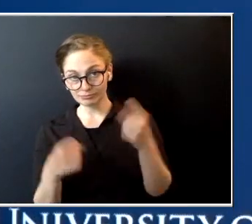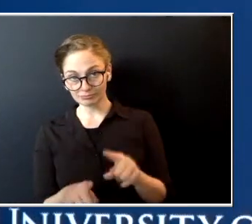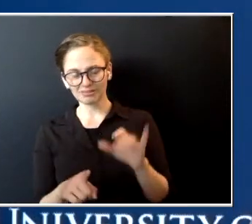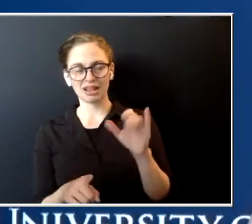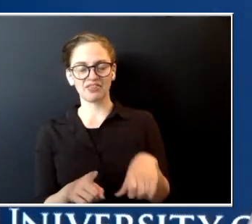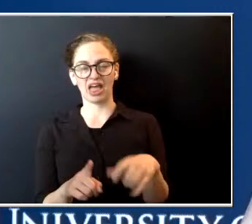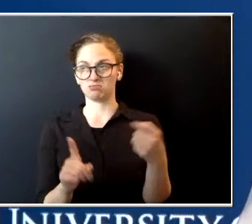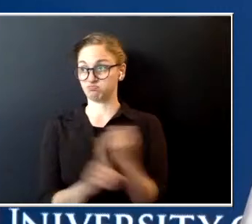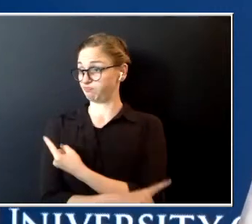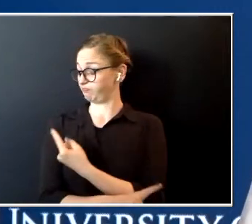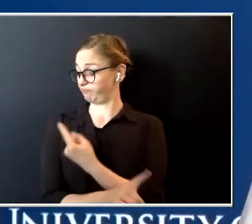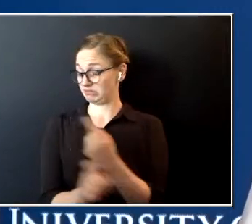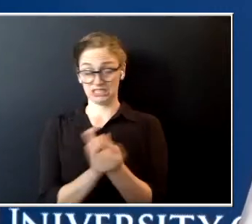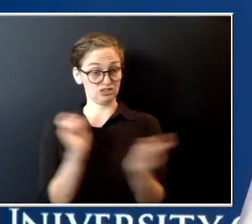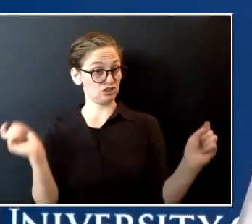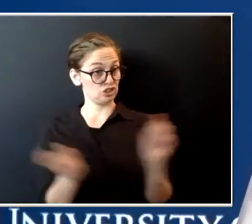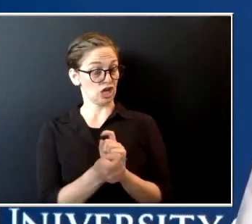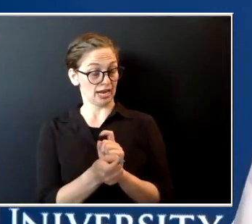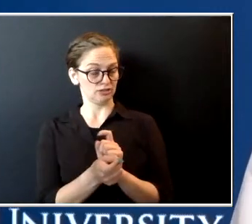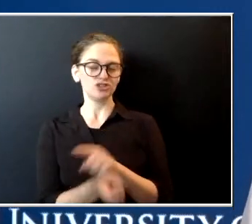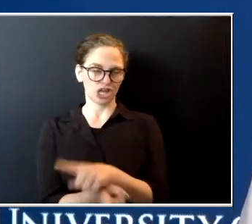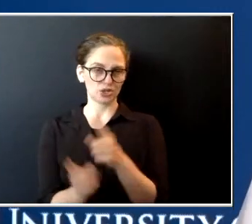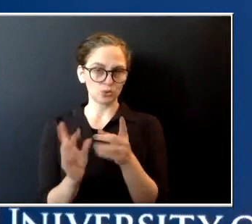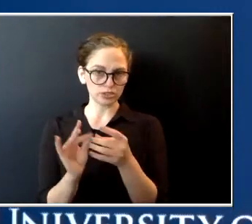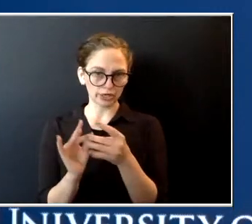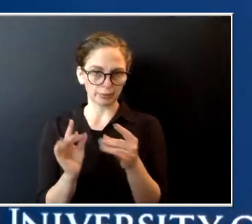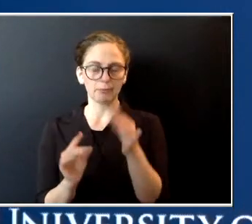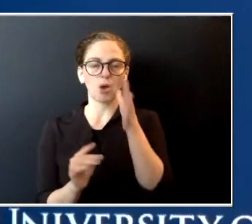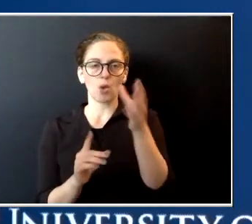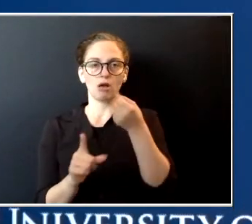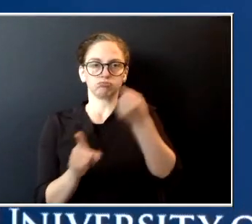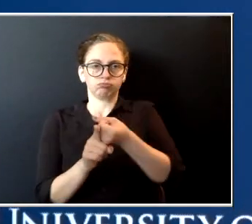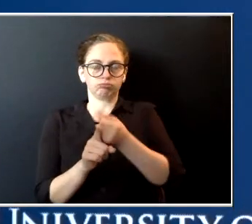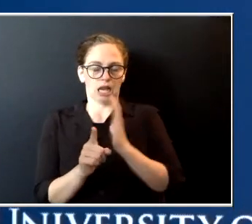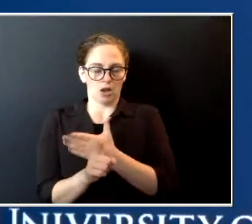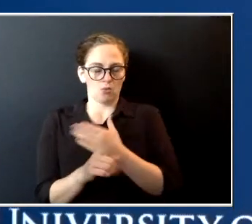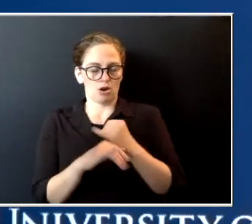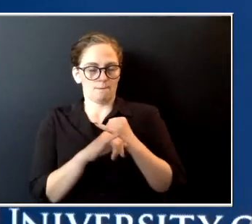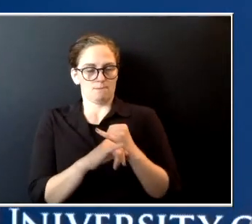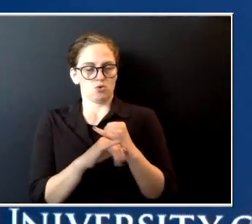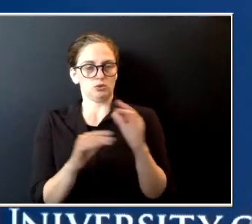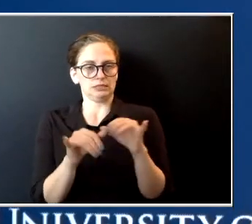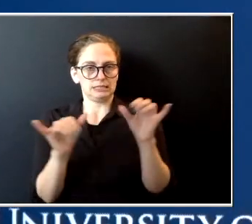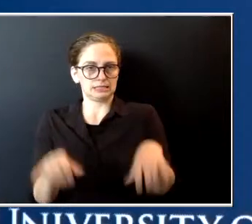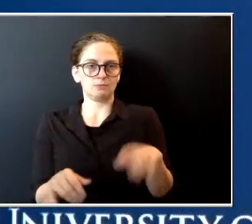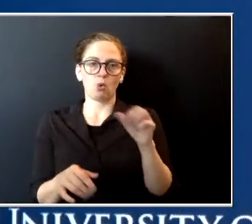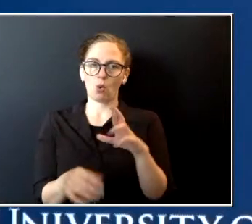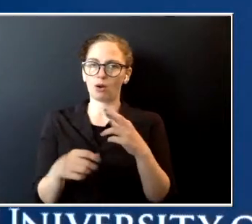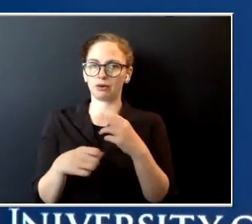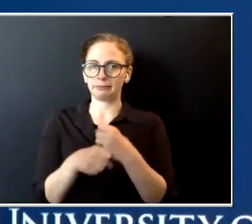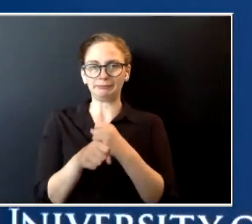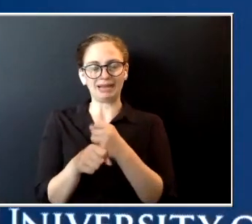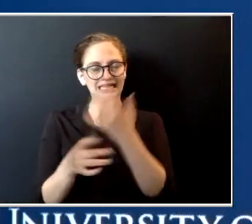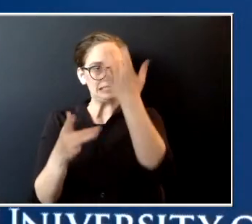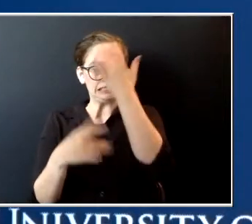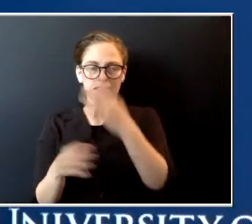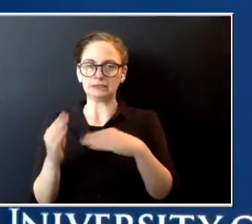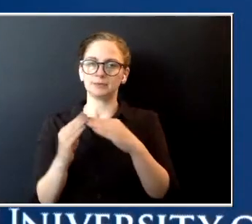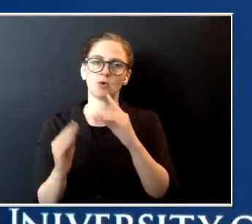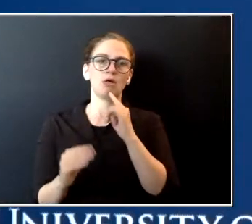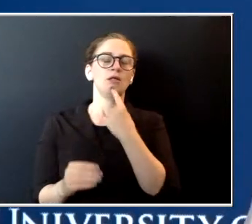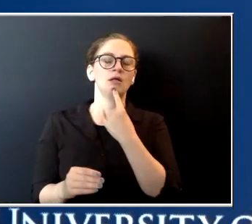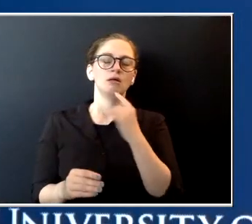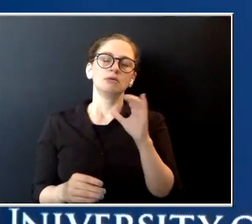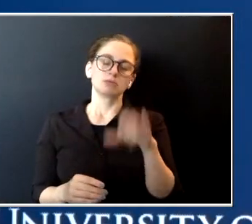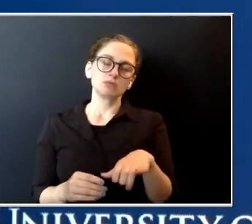talking about that affects our immune system in one way or the disease severity for the virus as well. So that is good